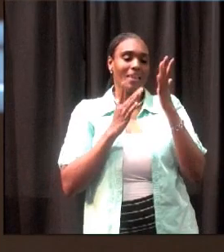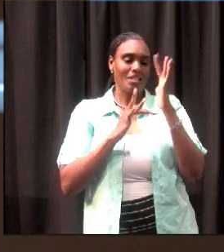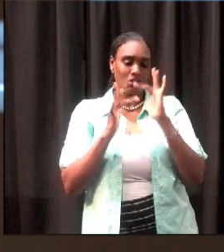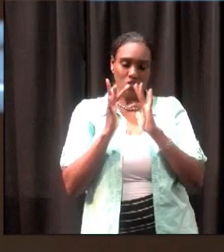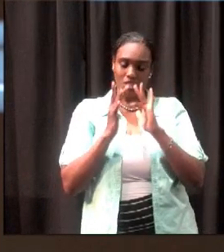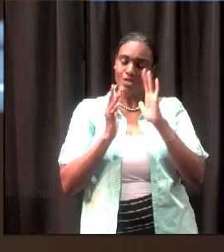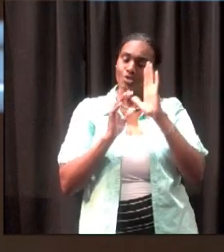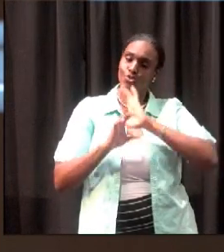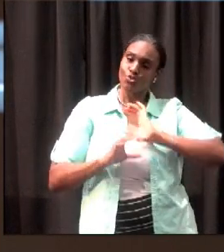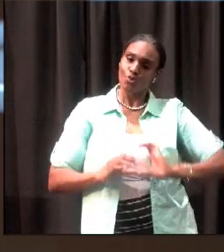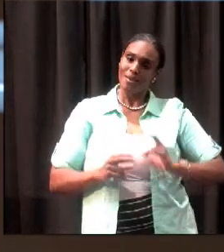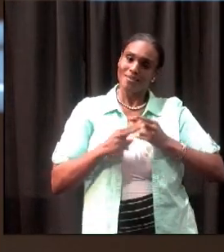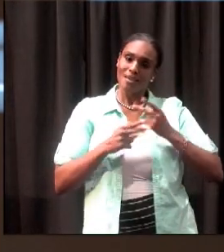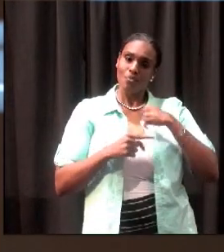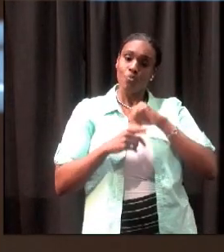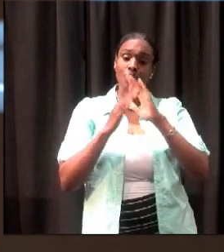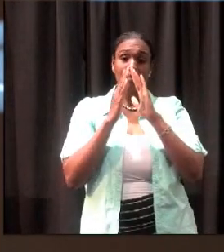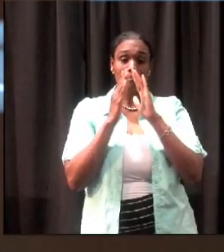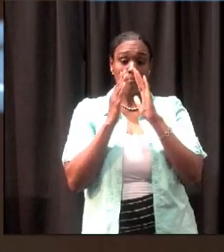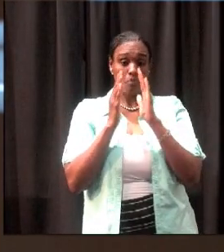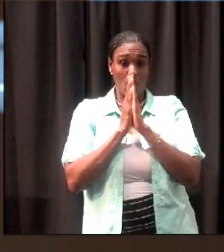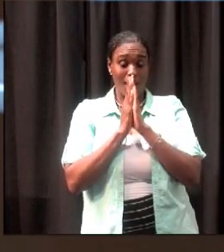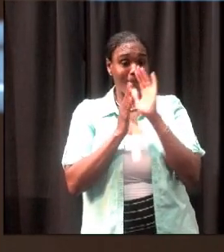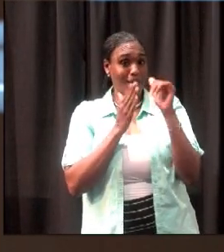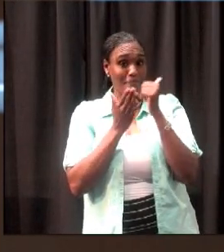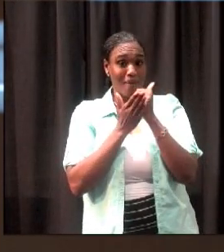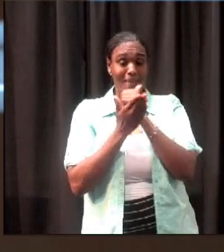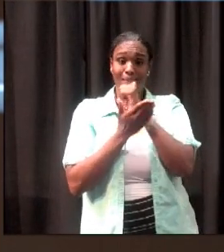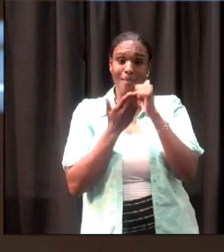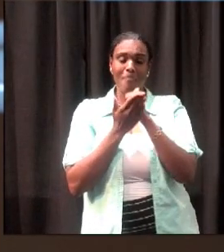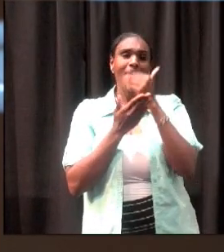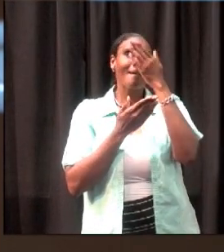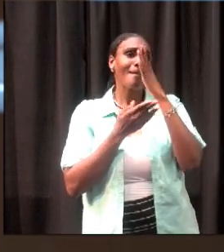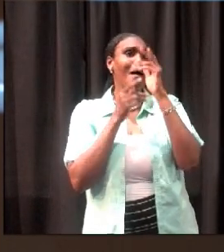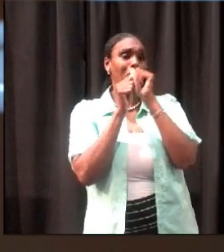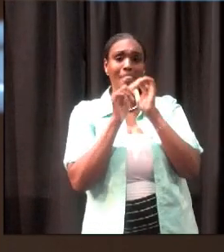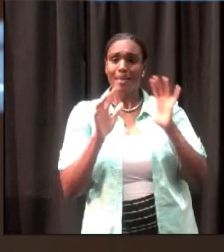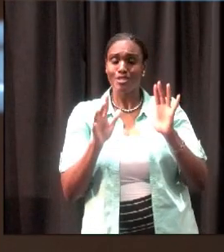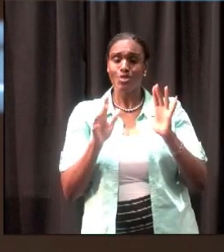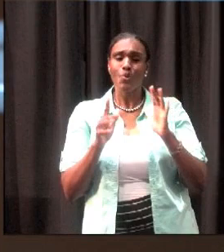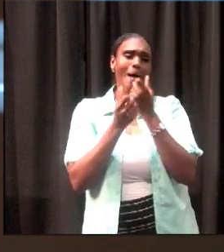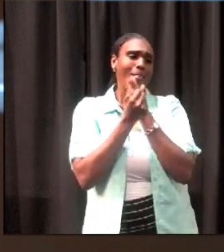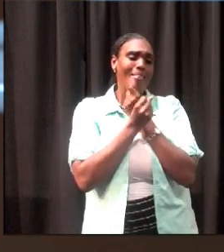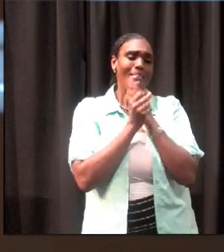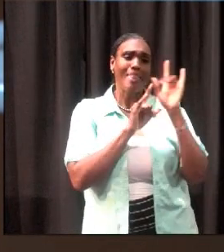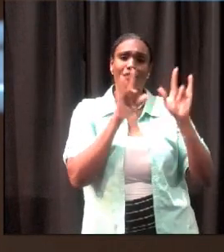name we pray. Amen, amen, and amen. God bless you. I love you, New